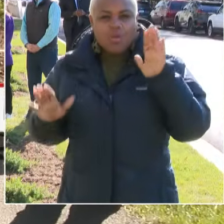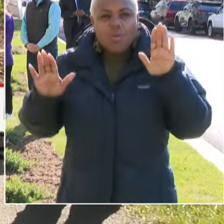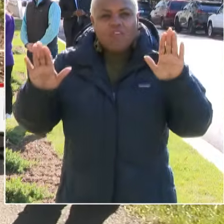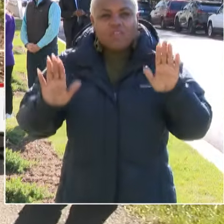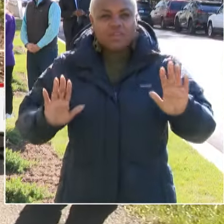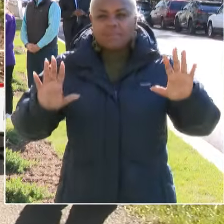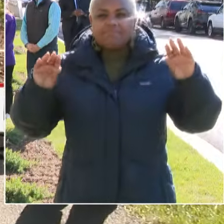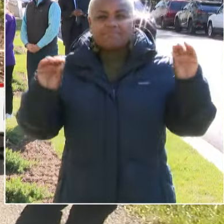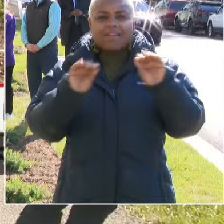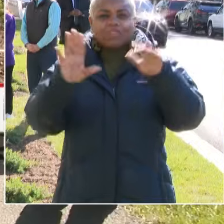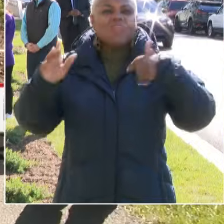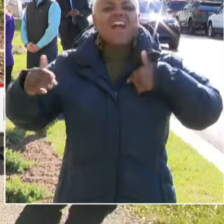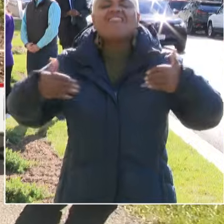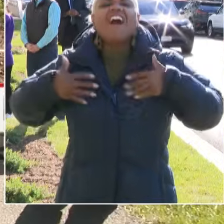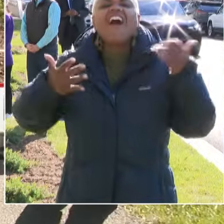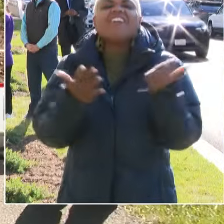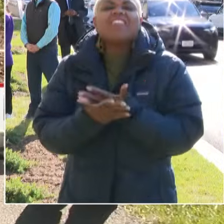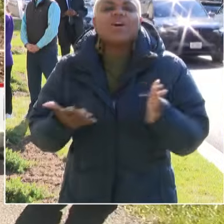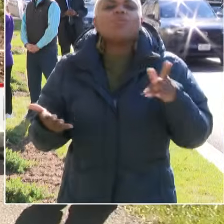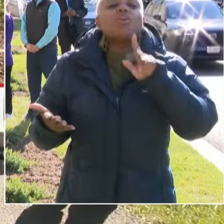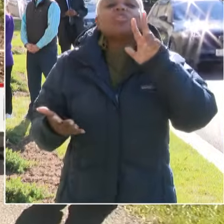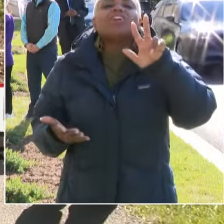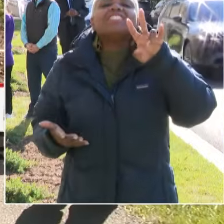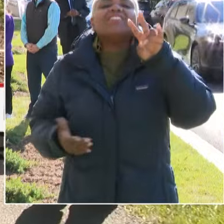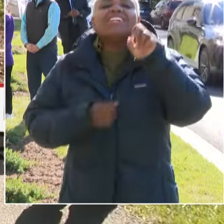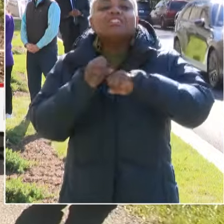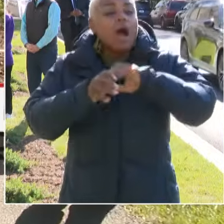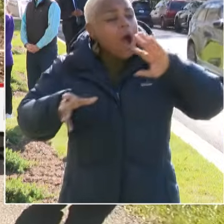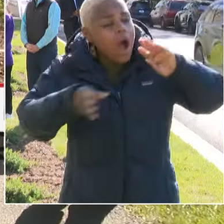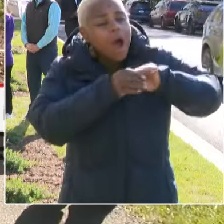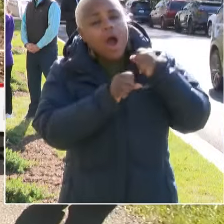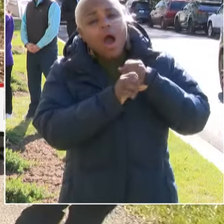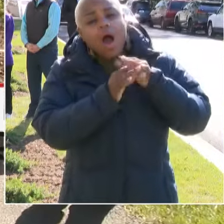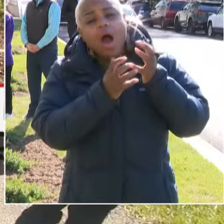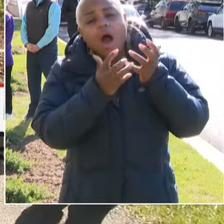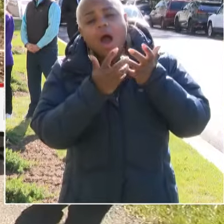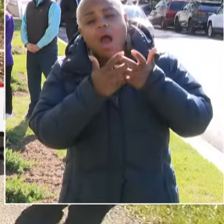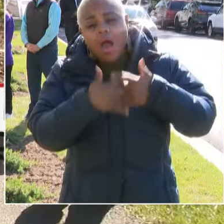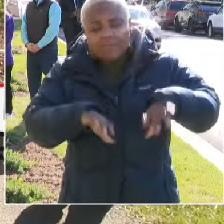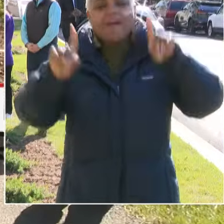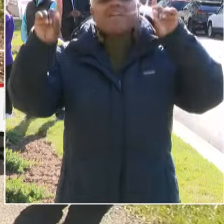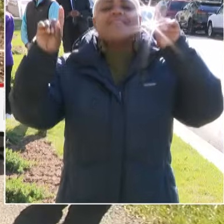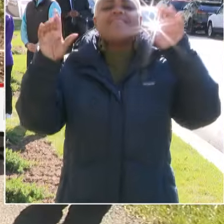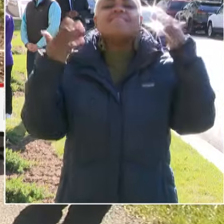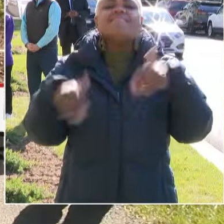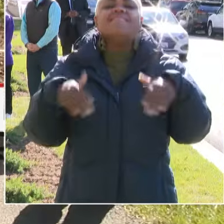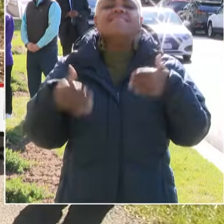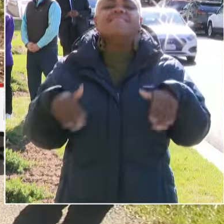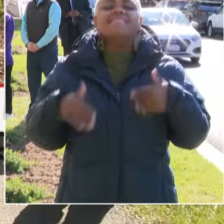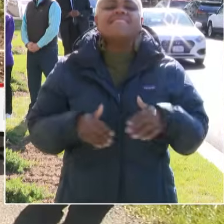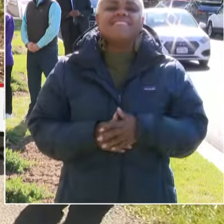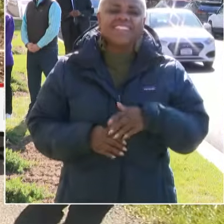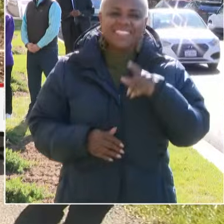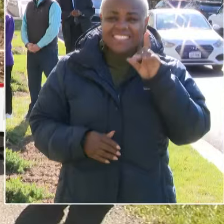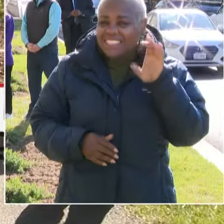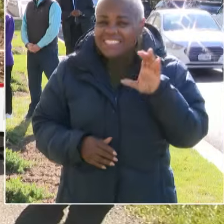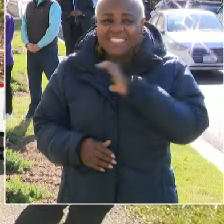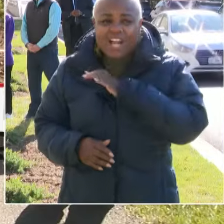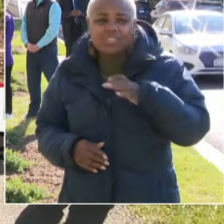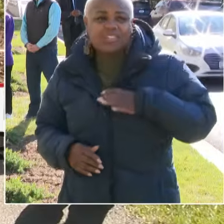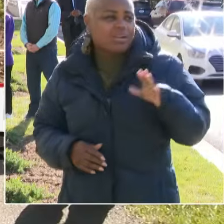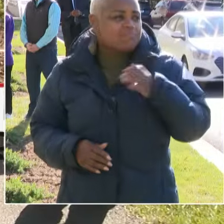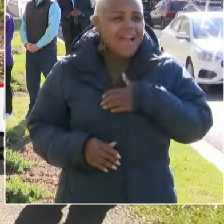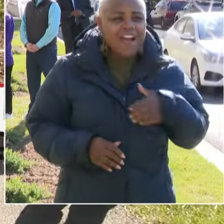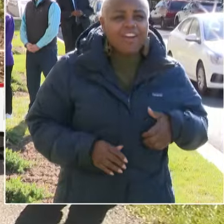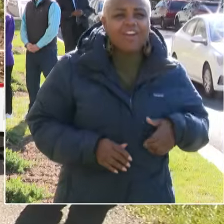on the shoulders of 37 years of giants who have been council members and mayors and volunteers and advocates and the Washington